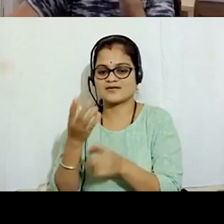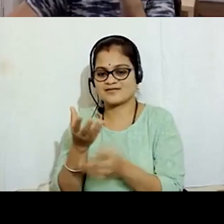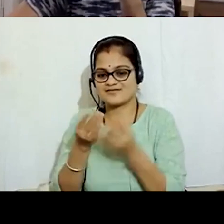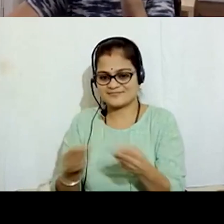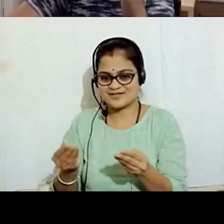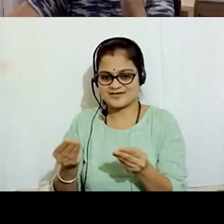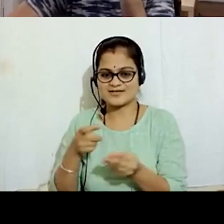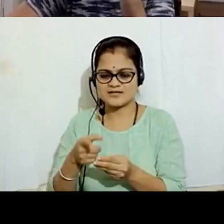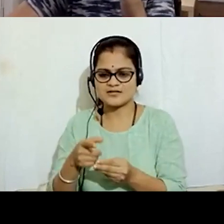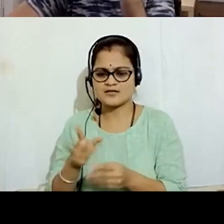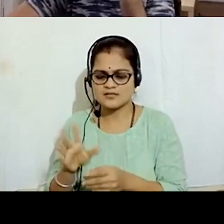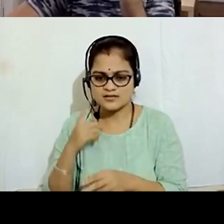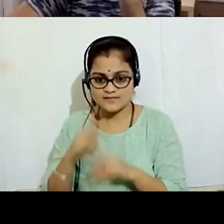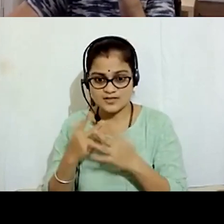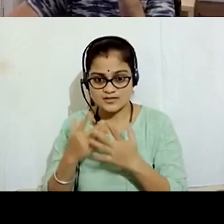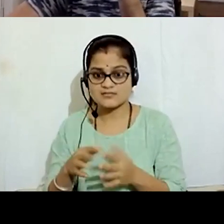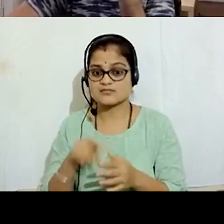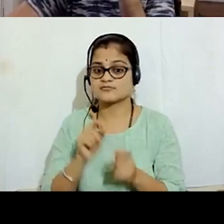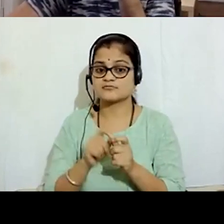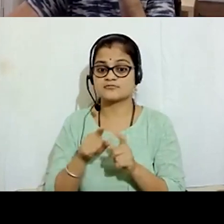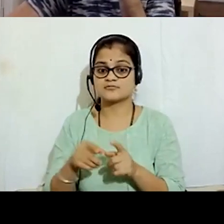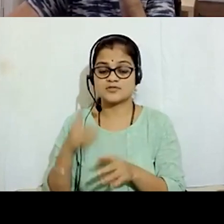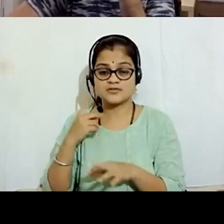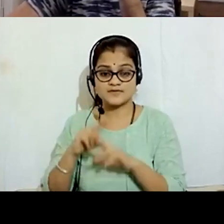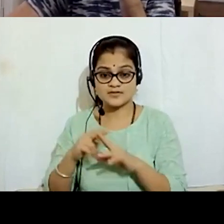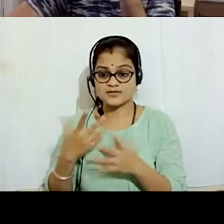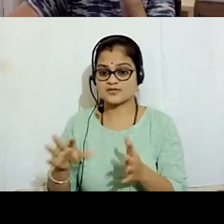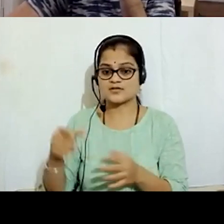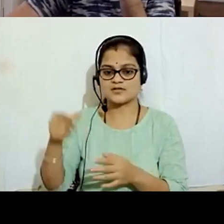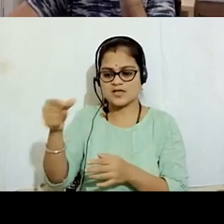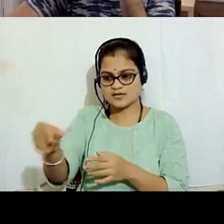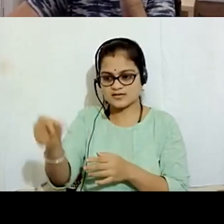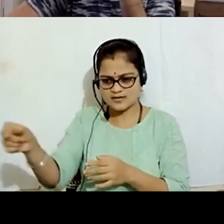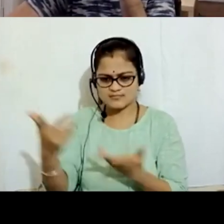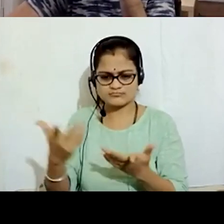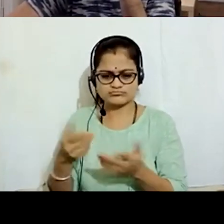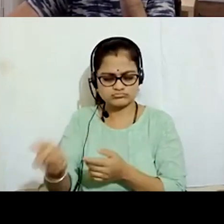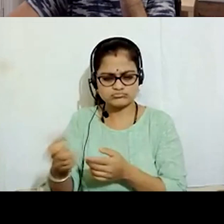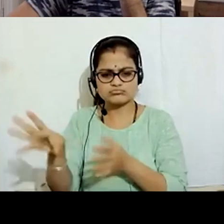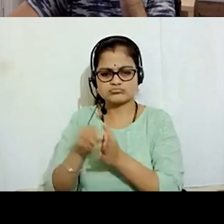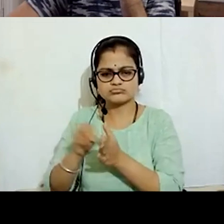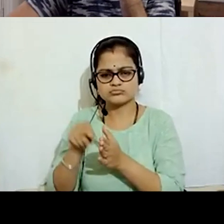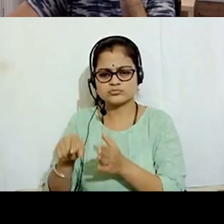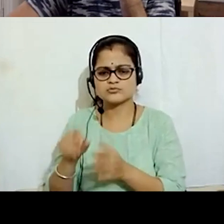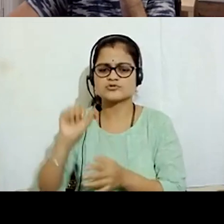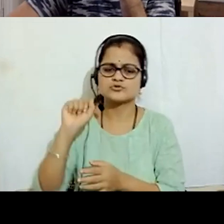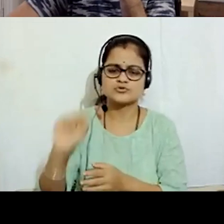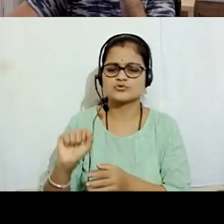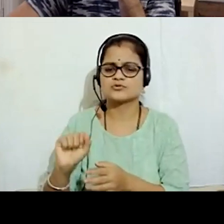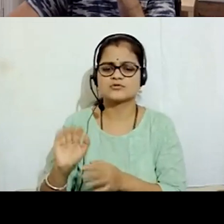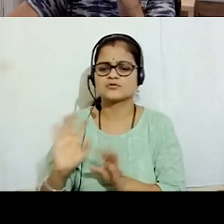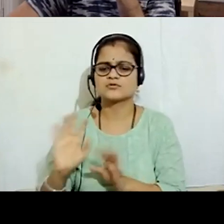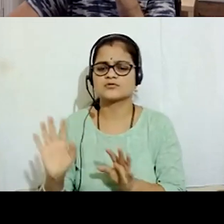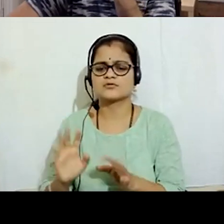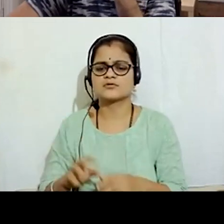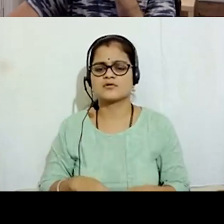it works pretty nicely even if you just hook it up to a machine or to anything, and it's got its own sound. It's not, the quality is